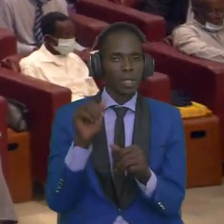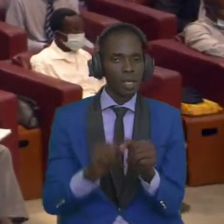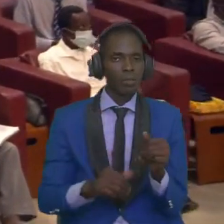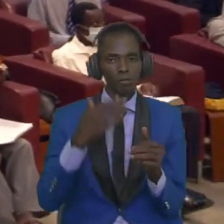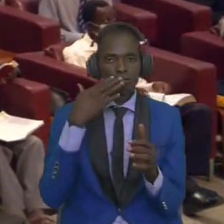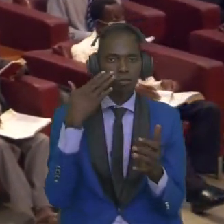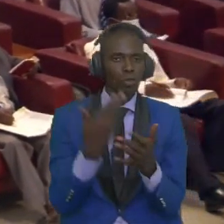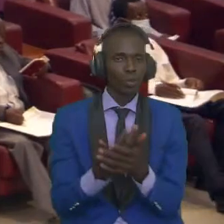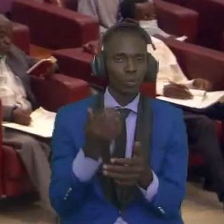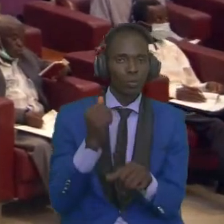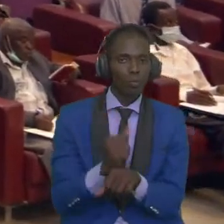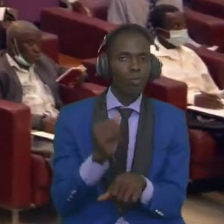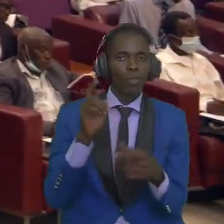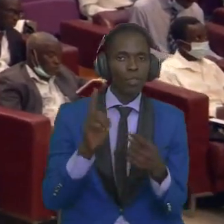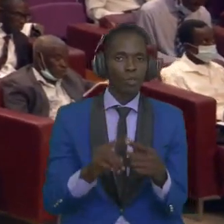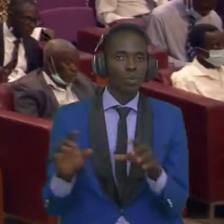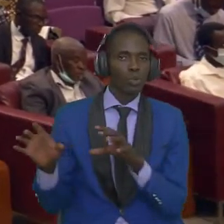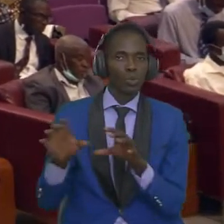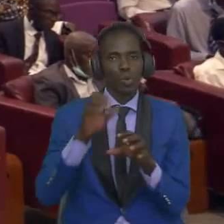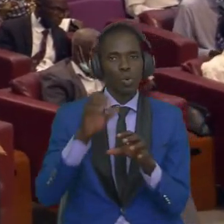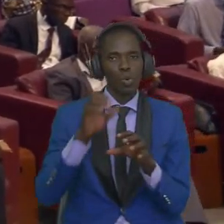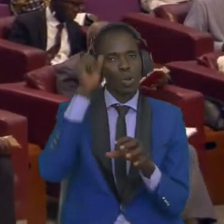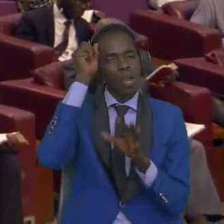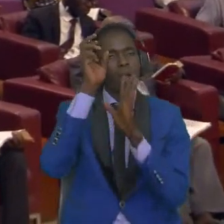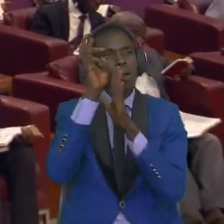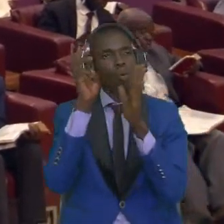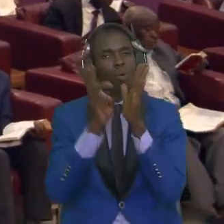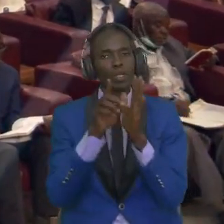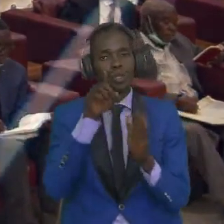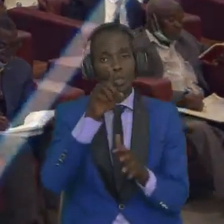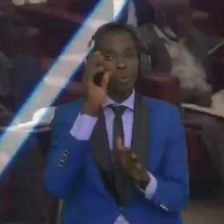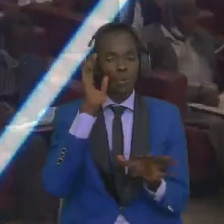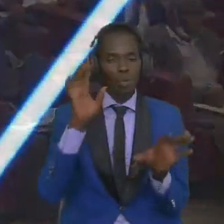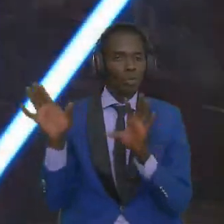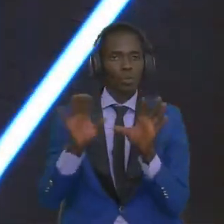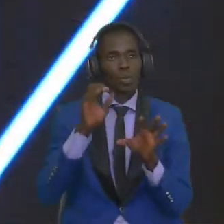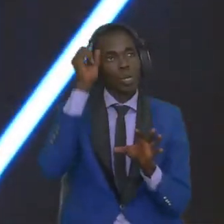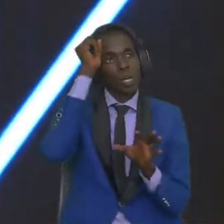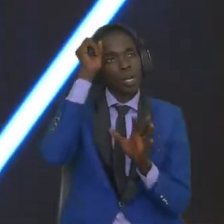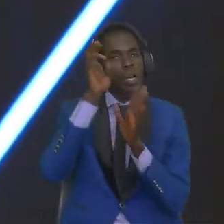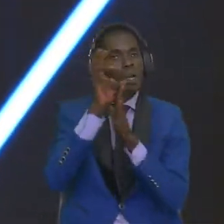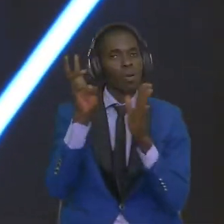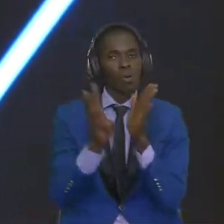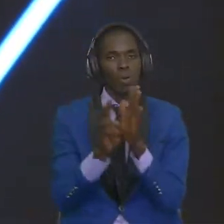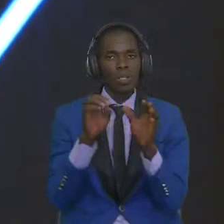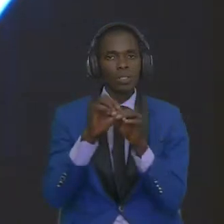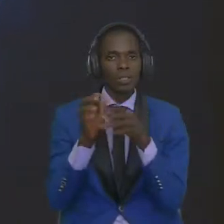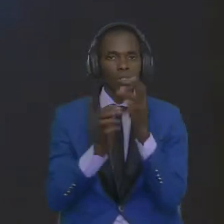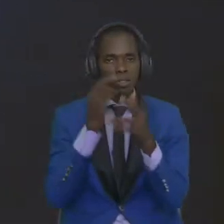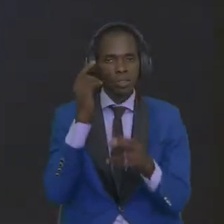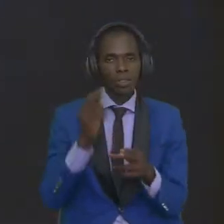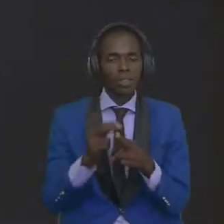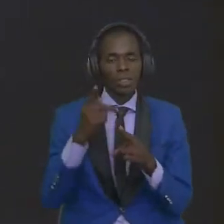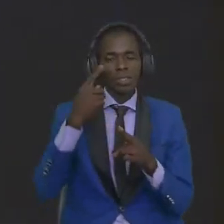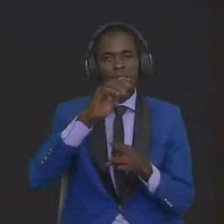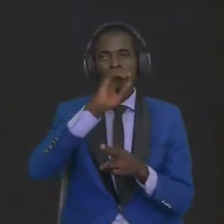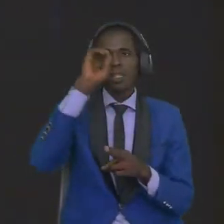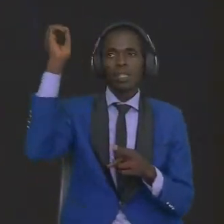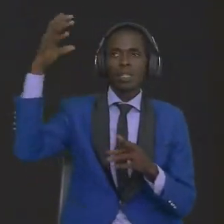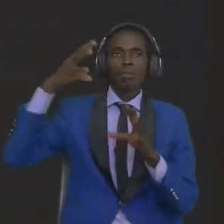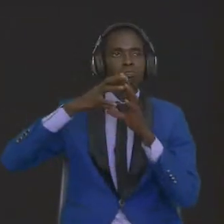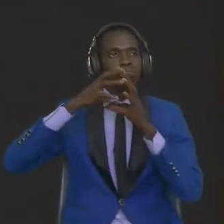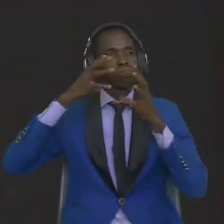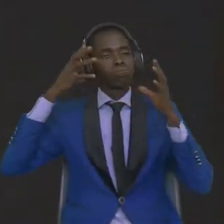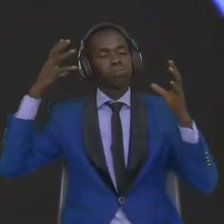good work to do his will. You will do his will. The grace abundant, the